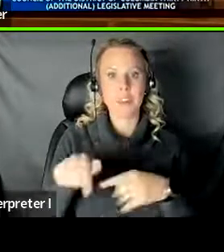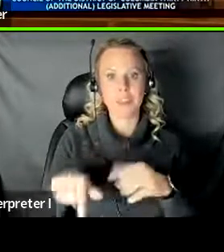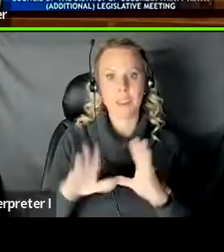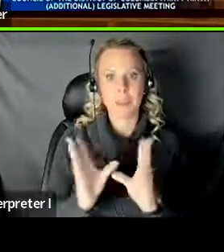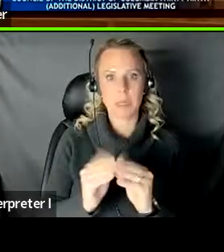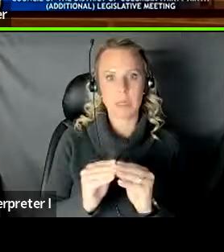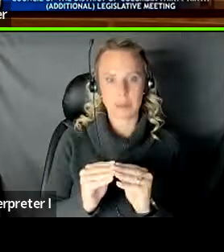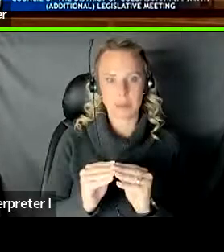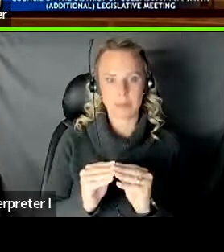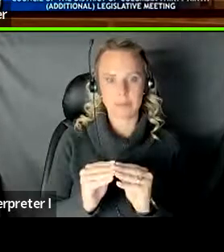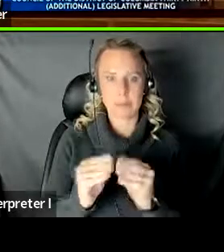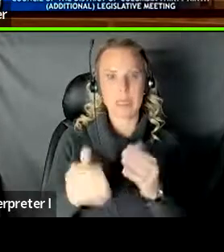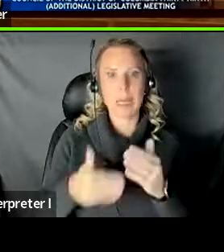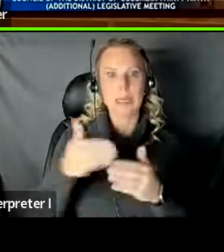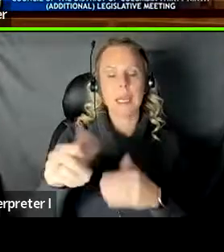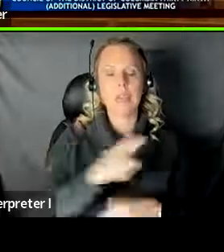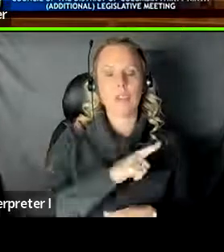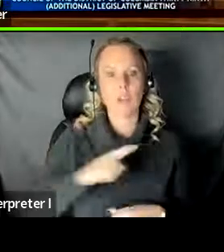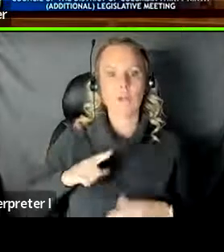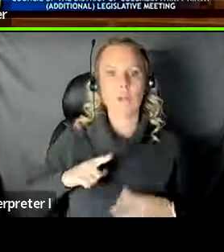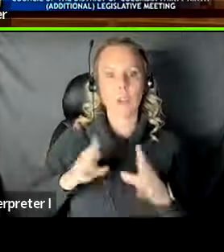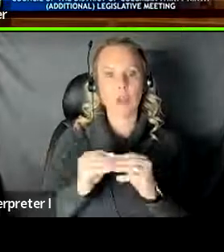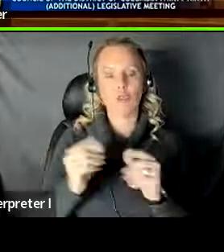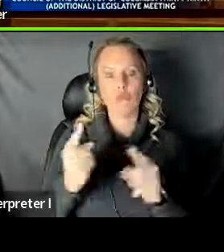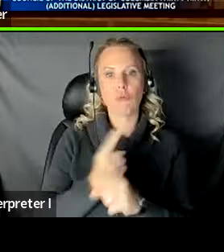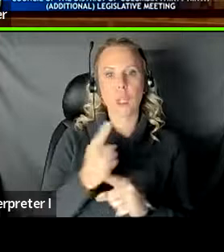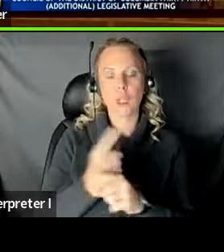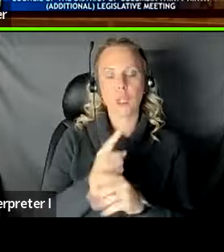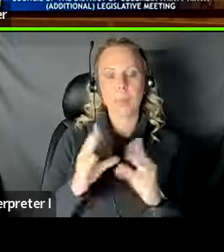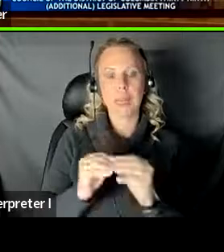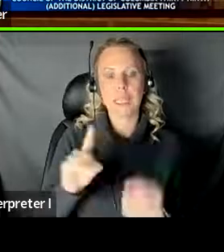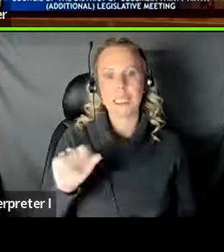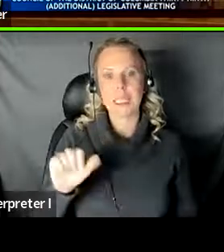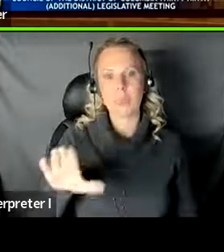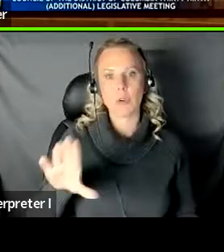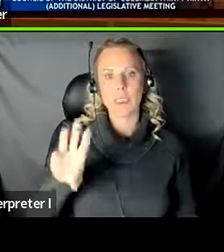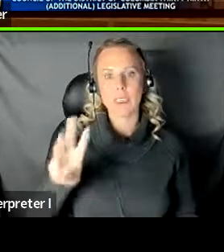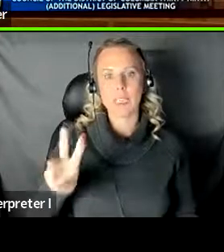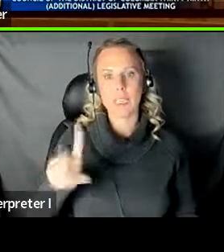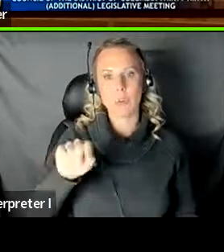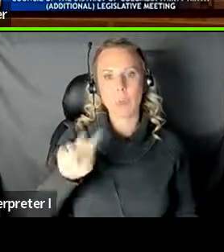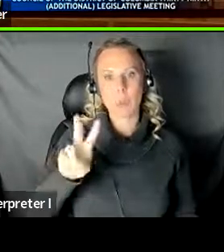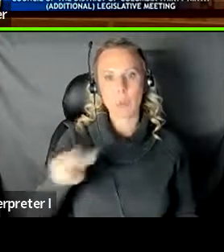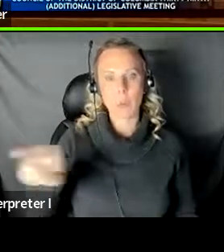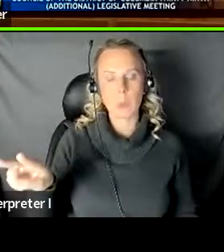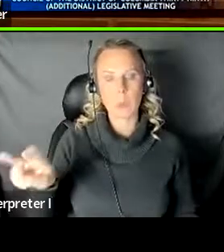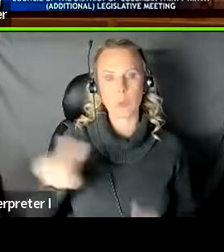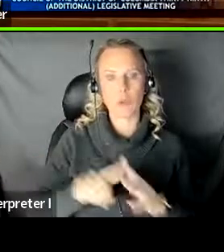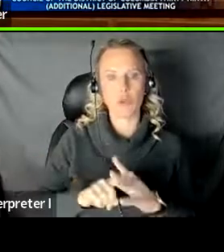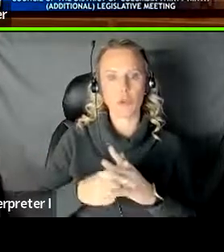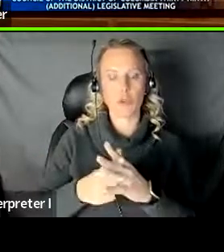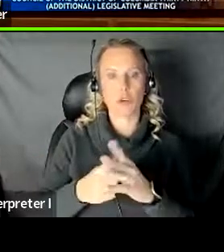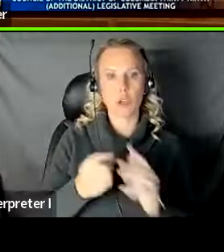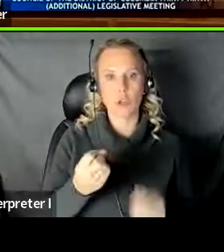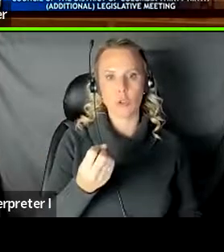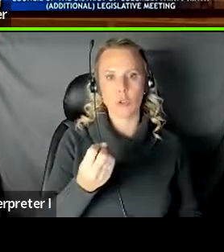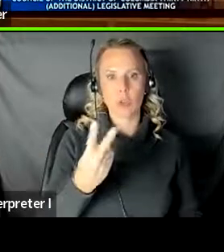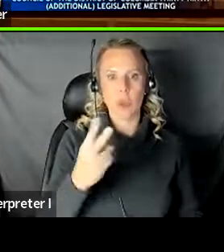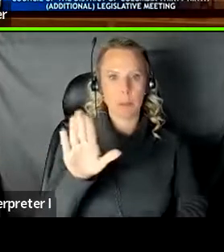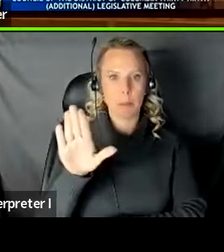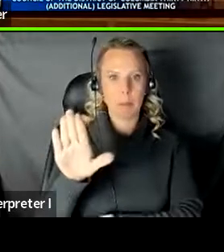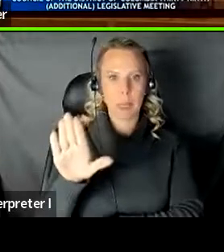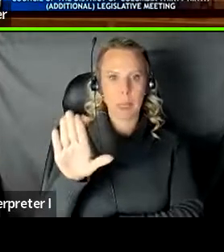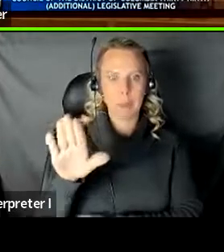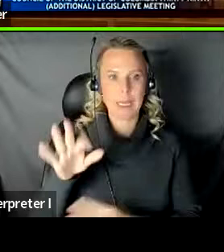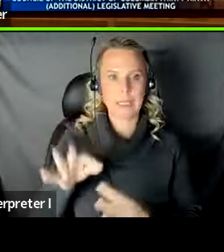meeting. Our next legislative meeting is a regular meeting on December 6, 2022, starting at 12 p.m.,